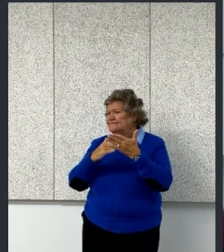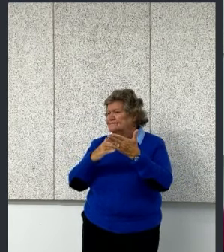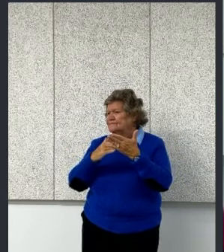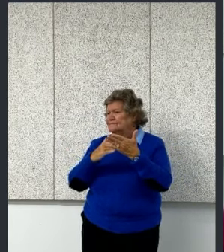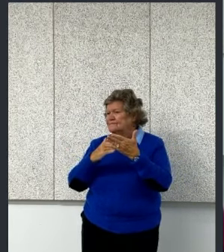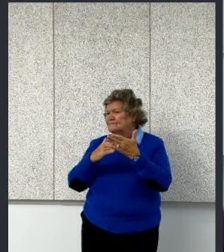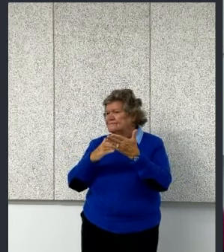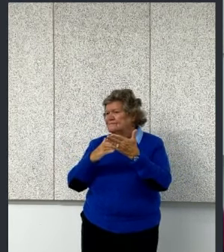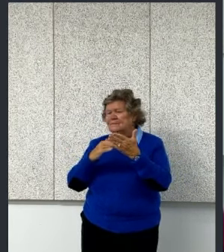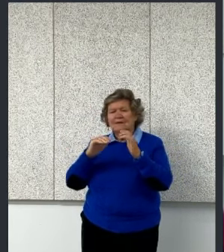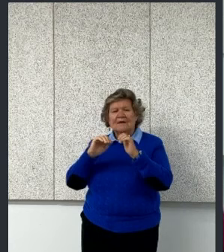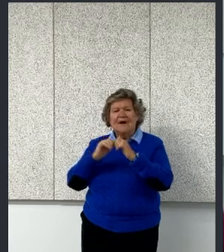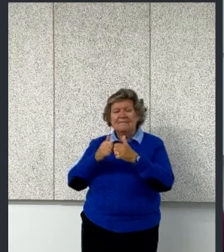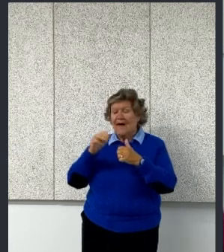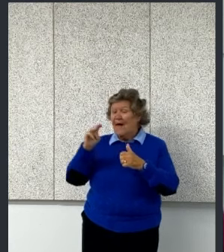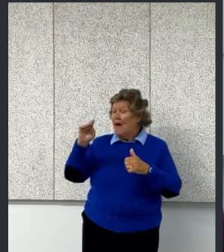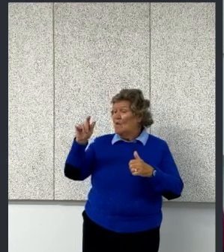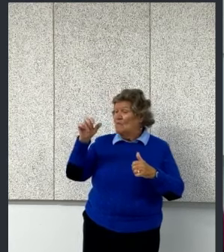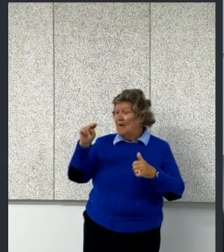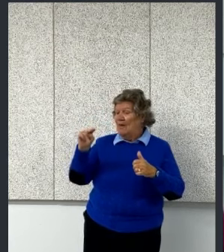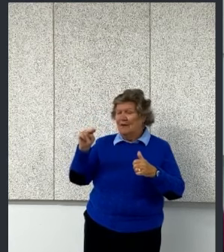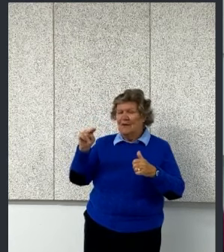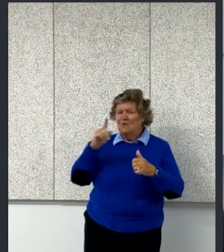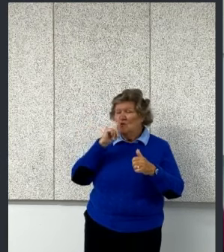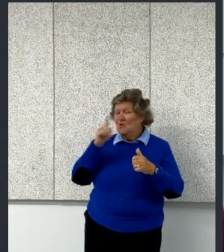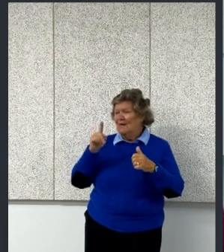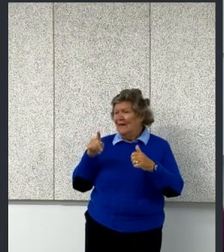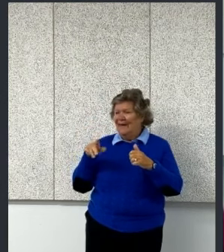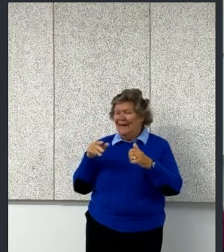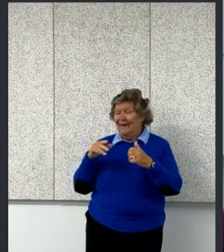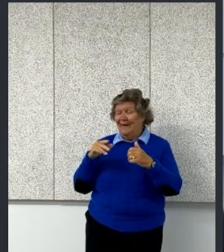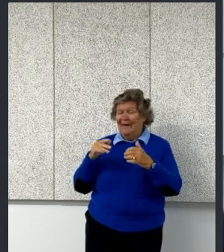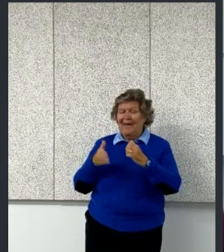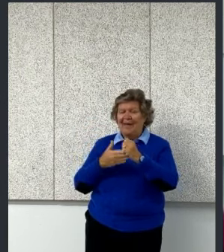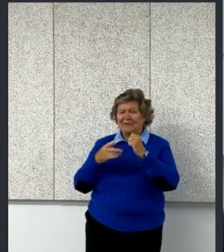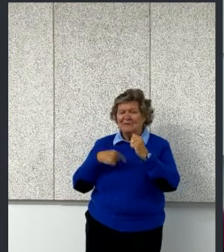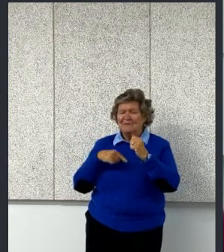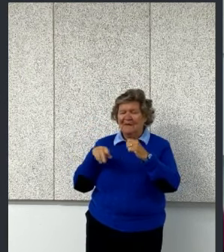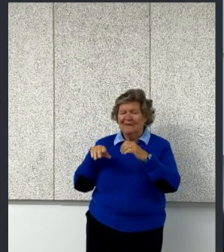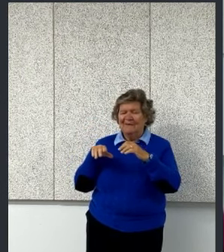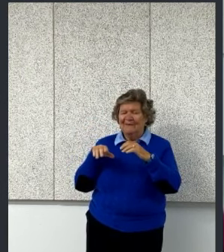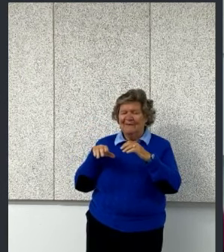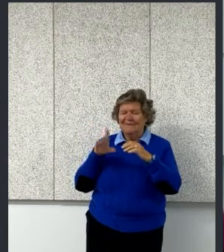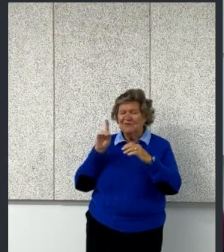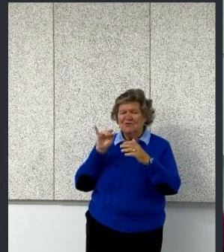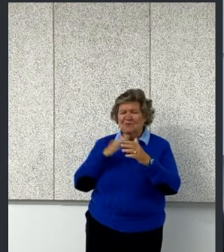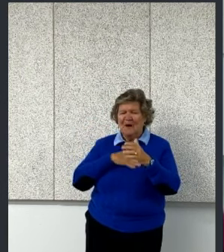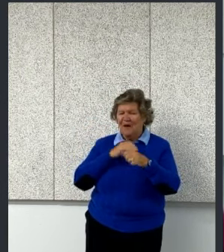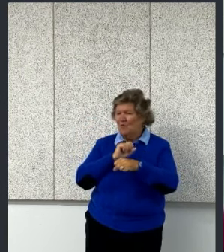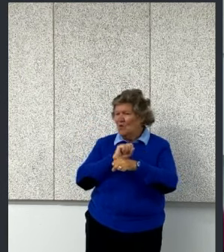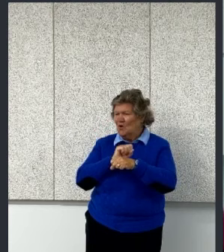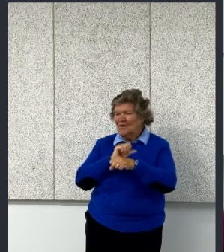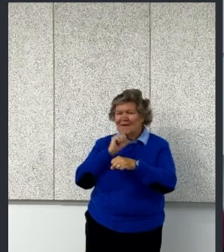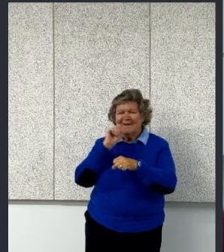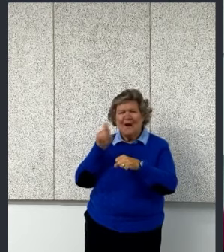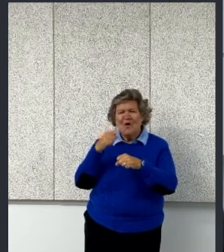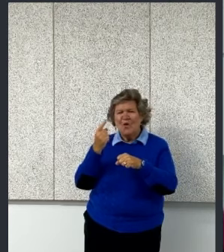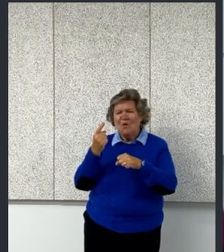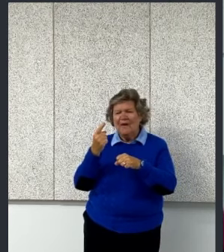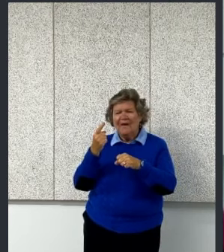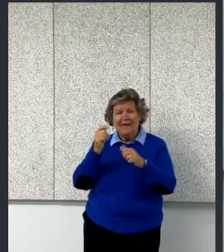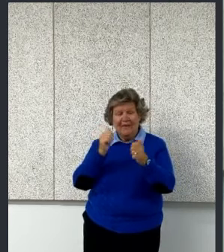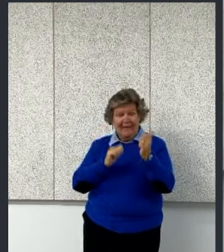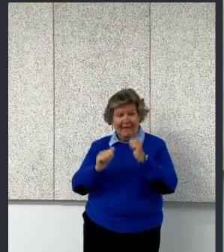how Mellon lured me away from this vocation. But thinking about it, not just the